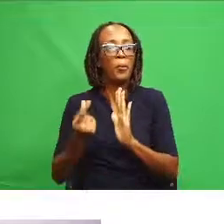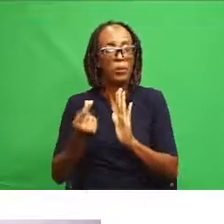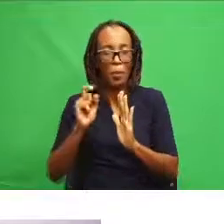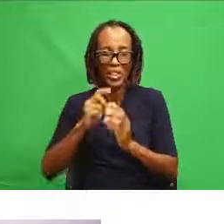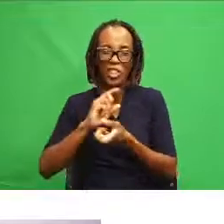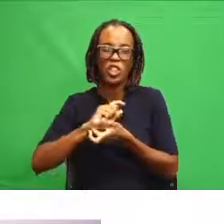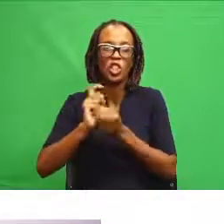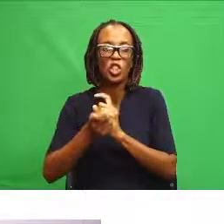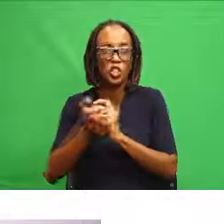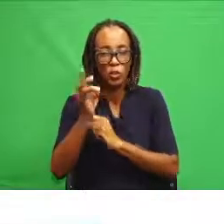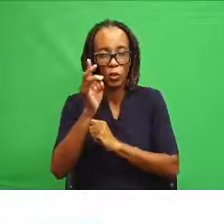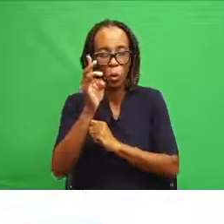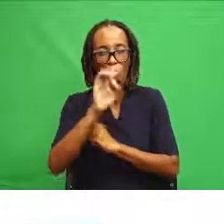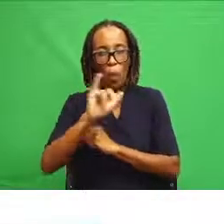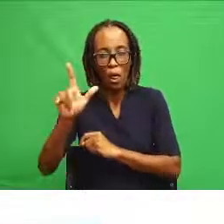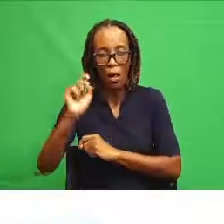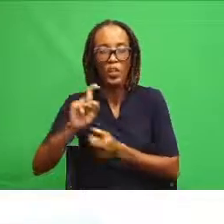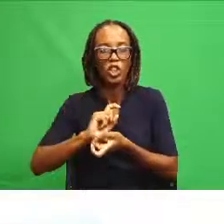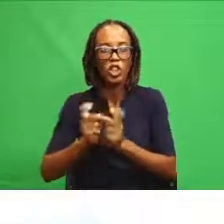will.